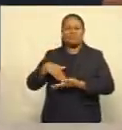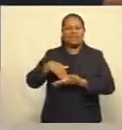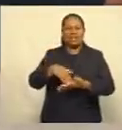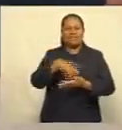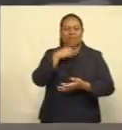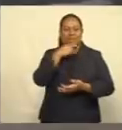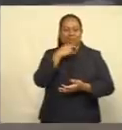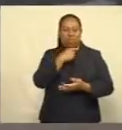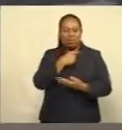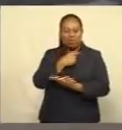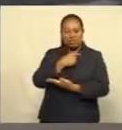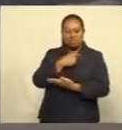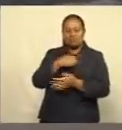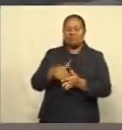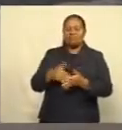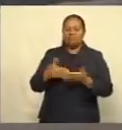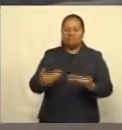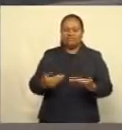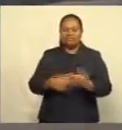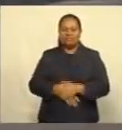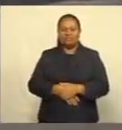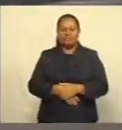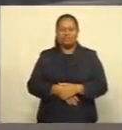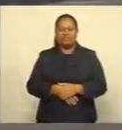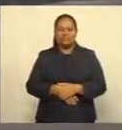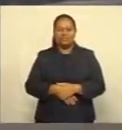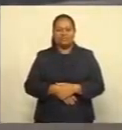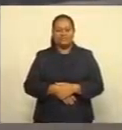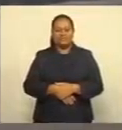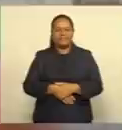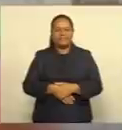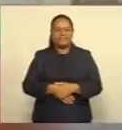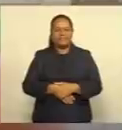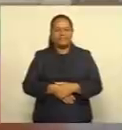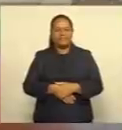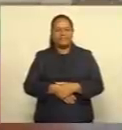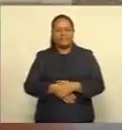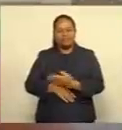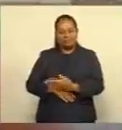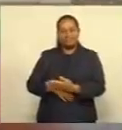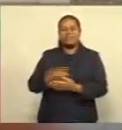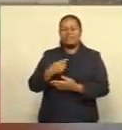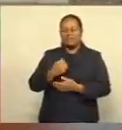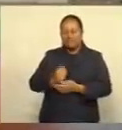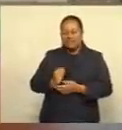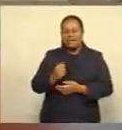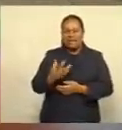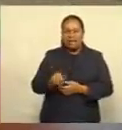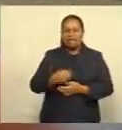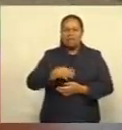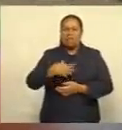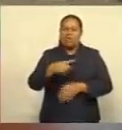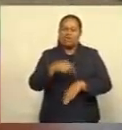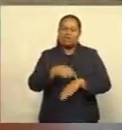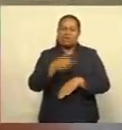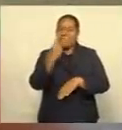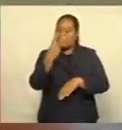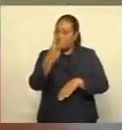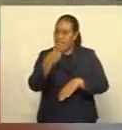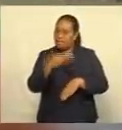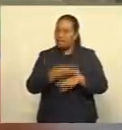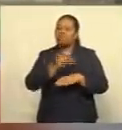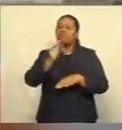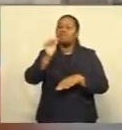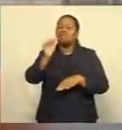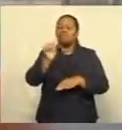slowly reaping the rewards. I made it, but yet more to come in next 3 months